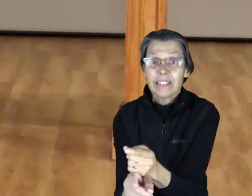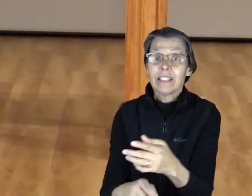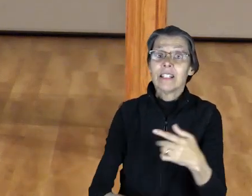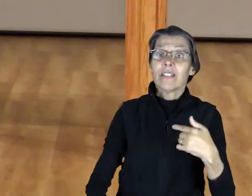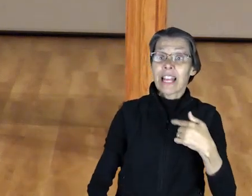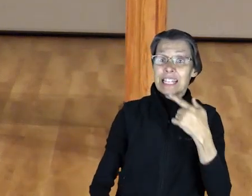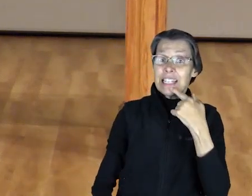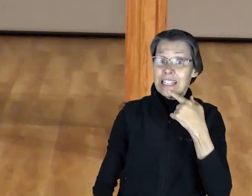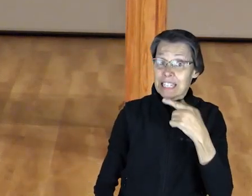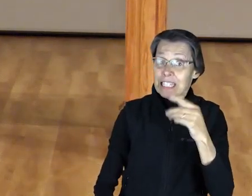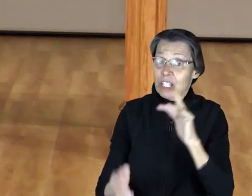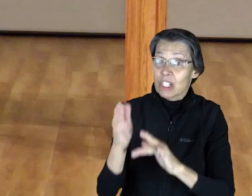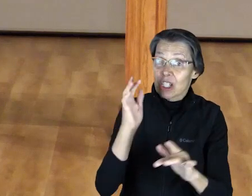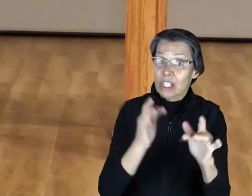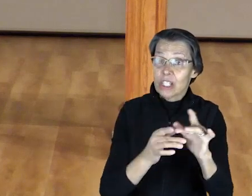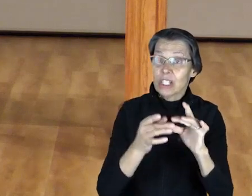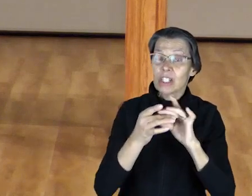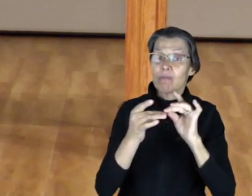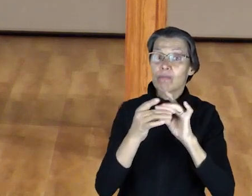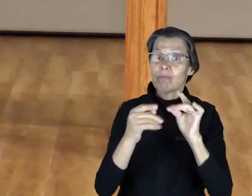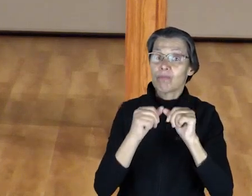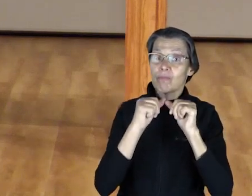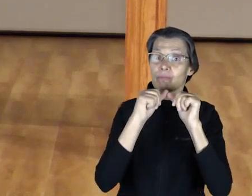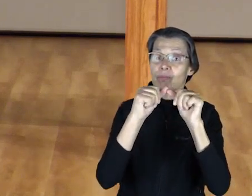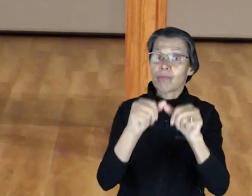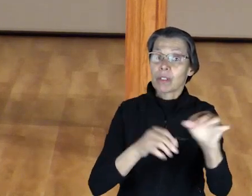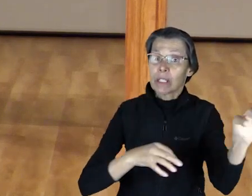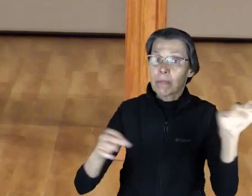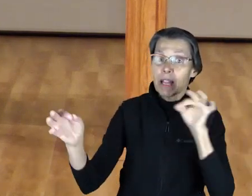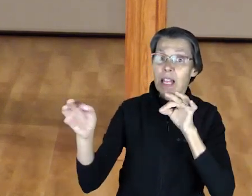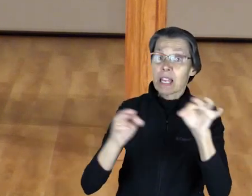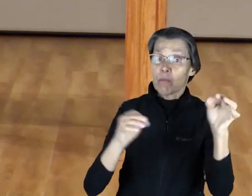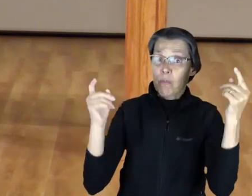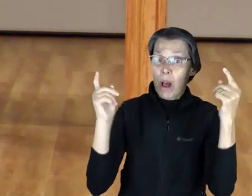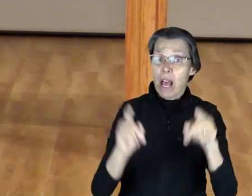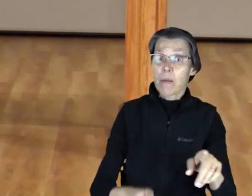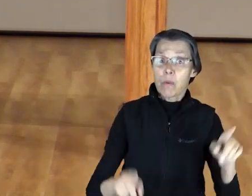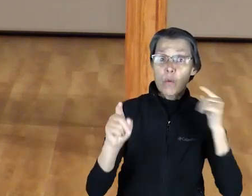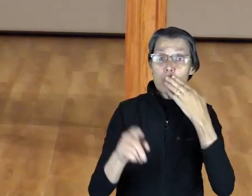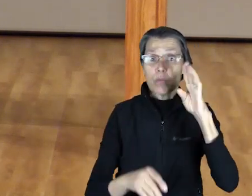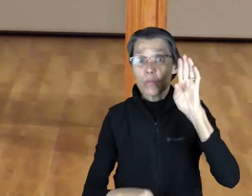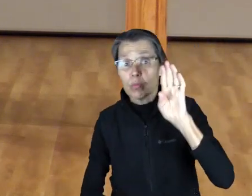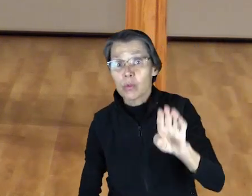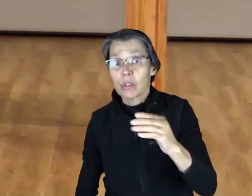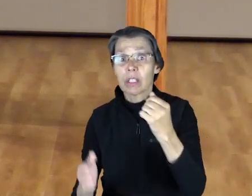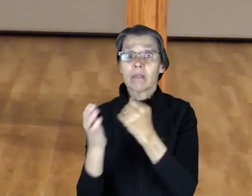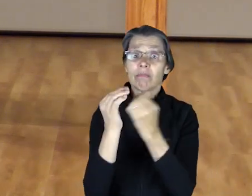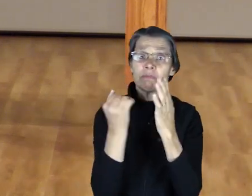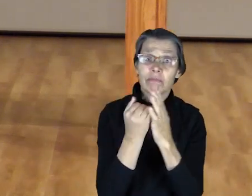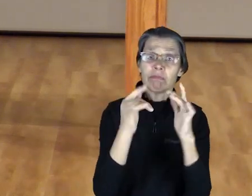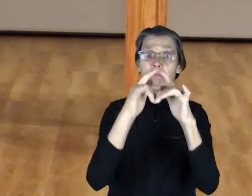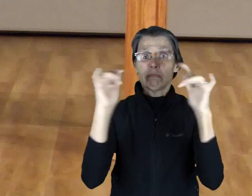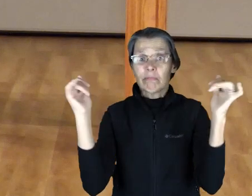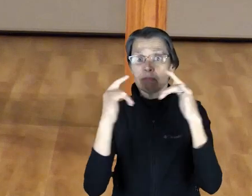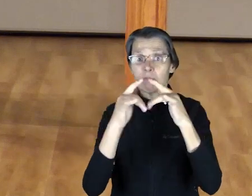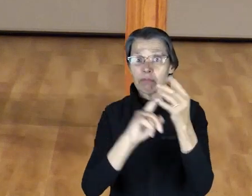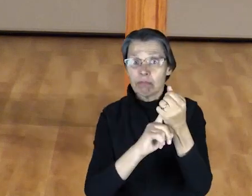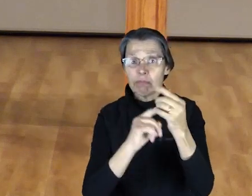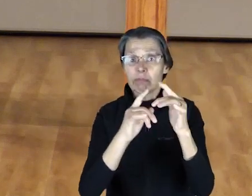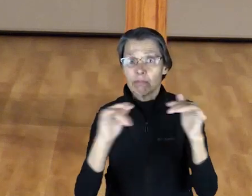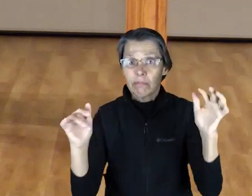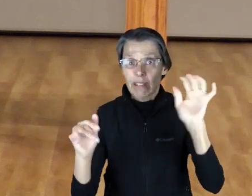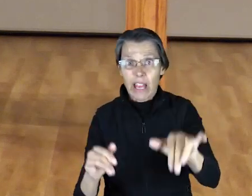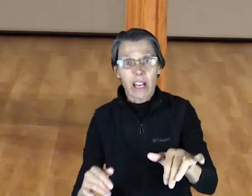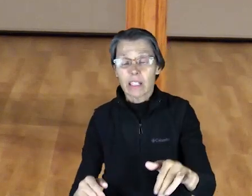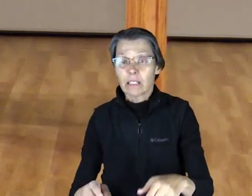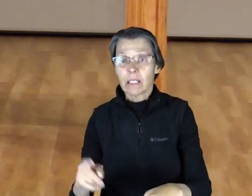vision of the Messiah as a victorious military leader that will overturn the Roman Empire